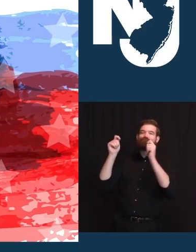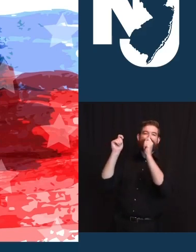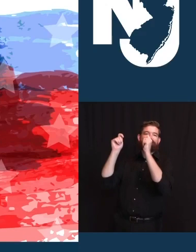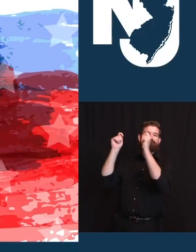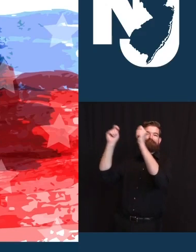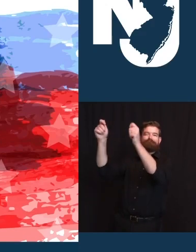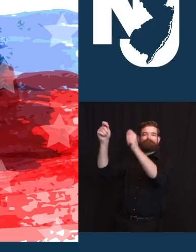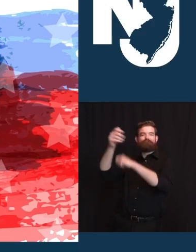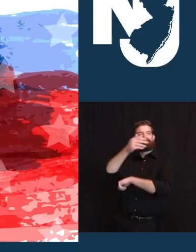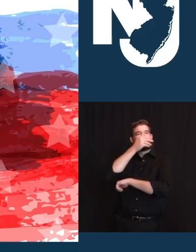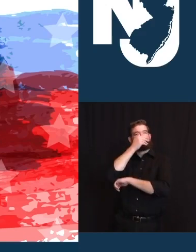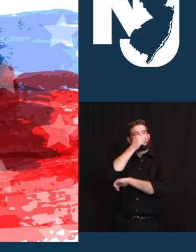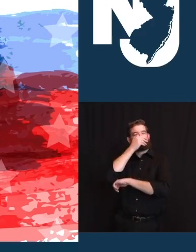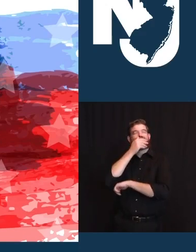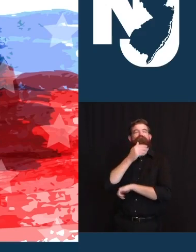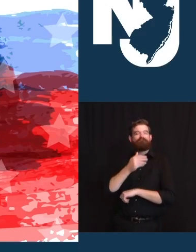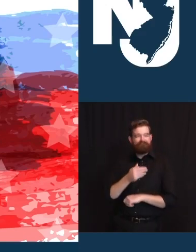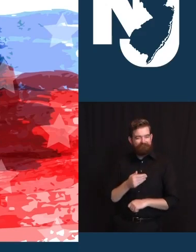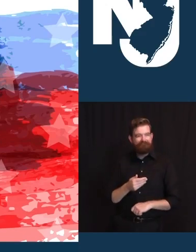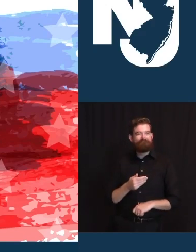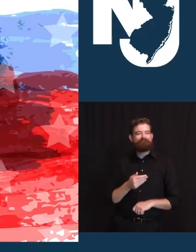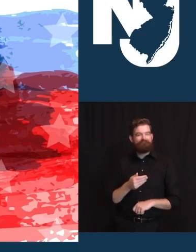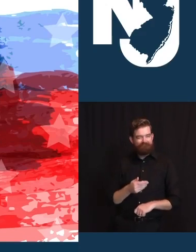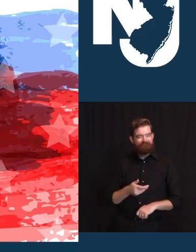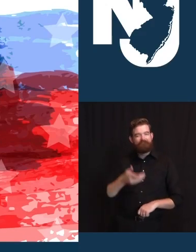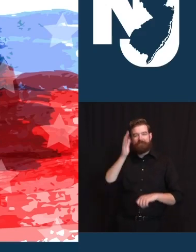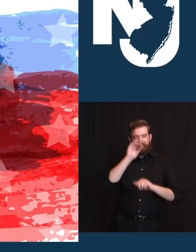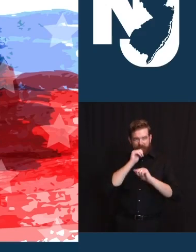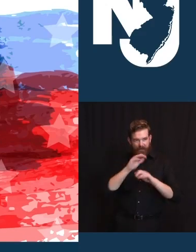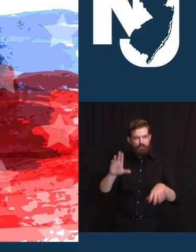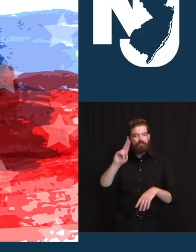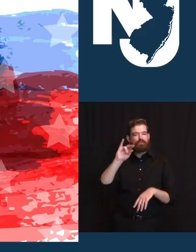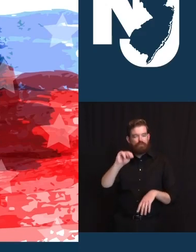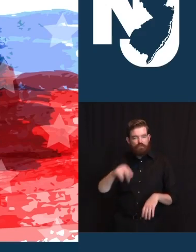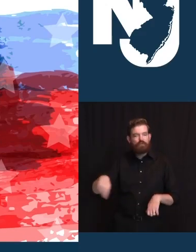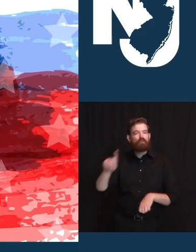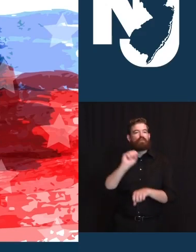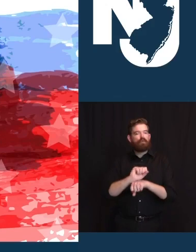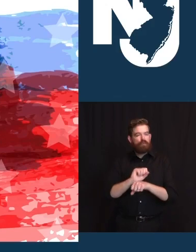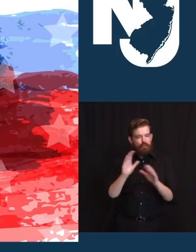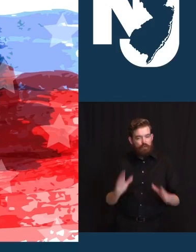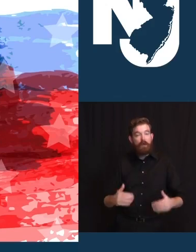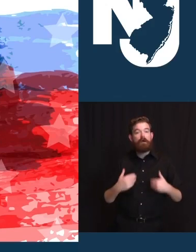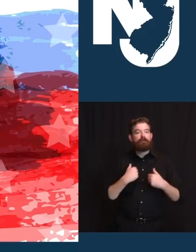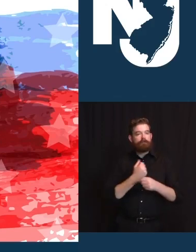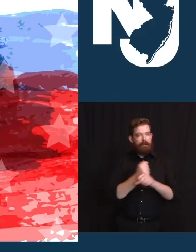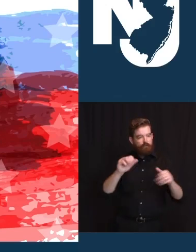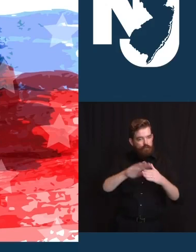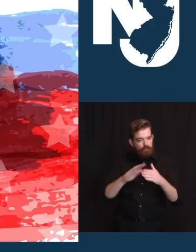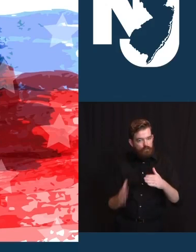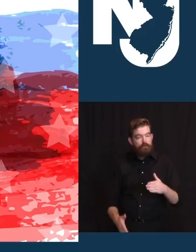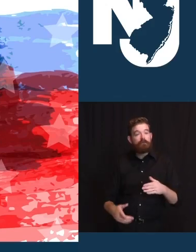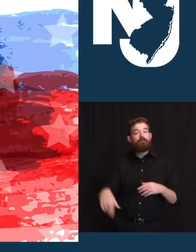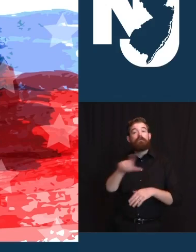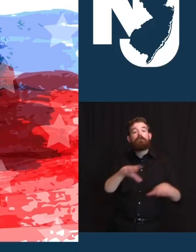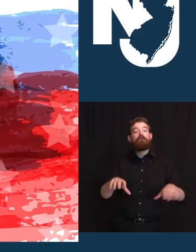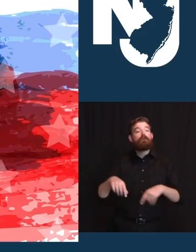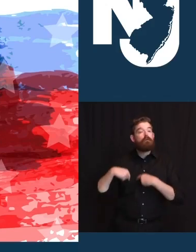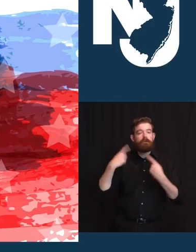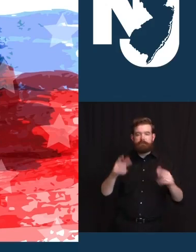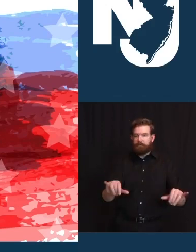God bless our brothers and sisters in labor. Have a safe weekend, everyone. Let's keep doing everything we've done over the past 6 months to crush